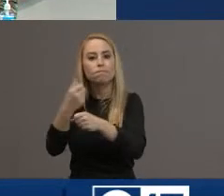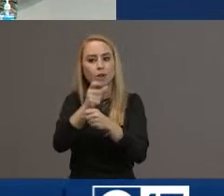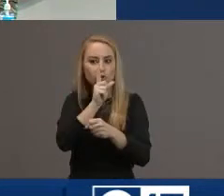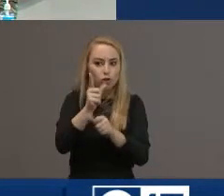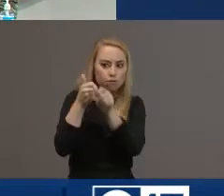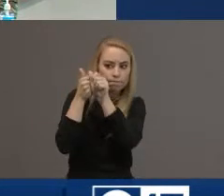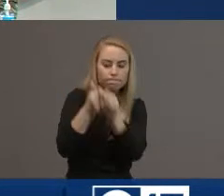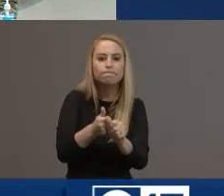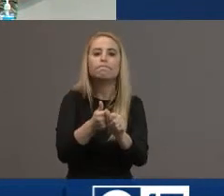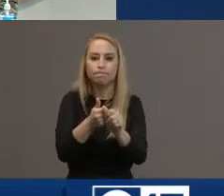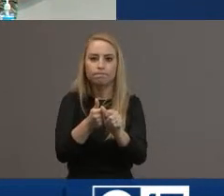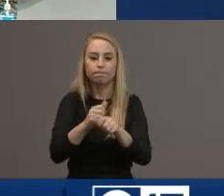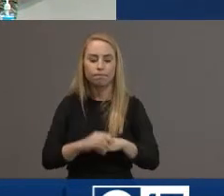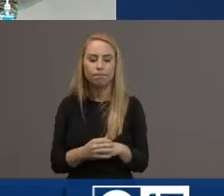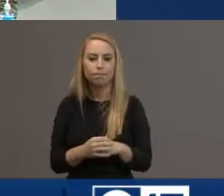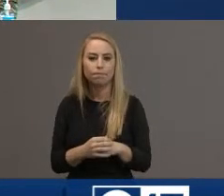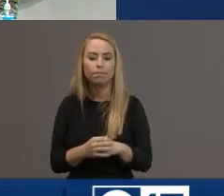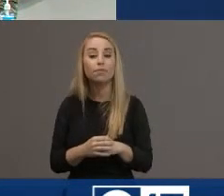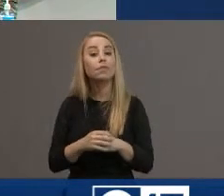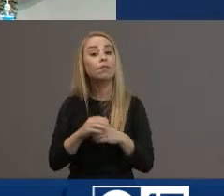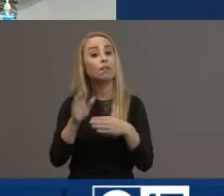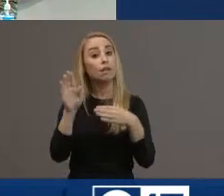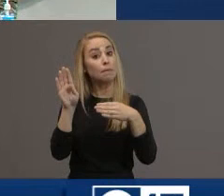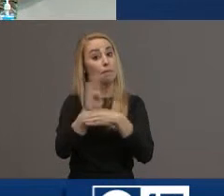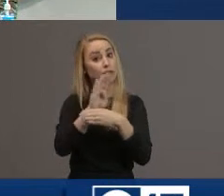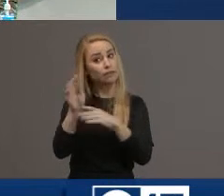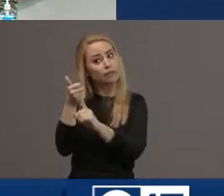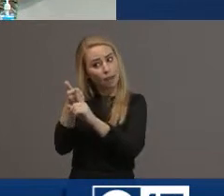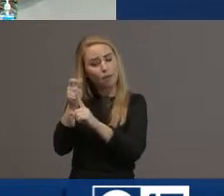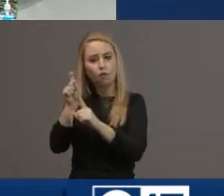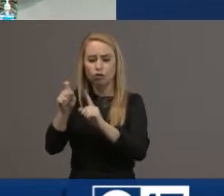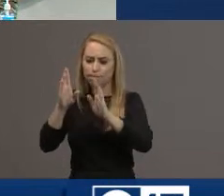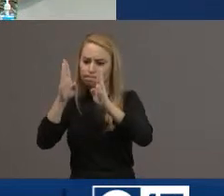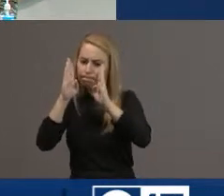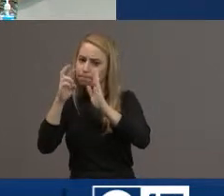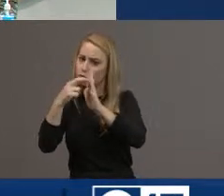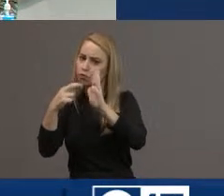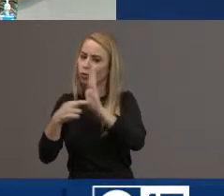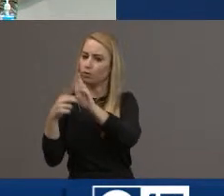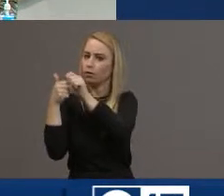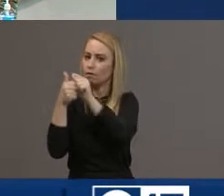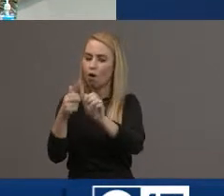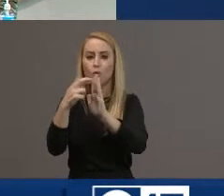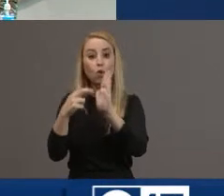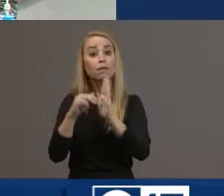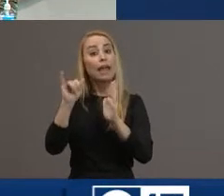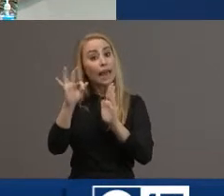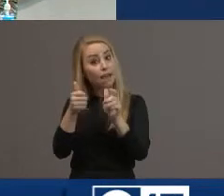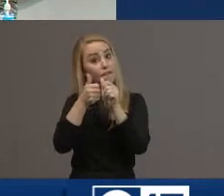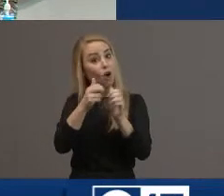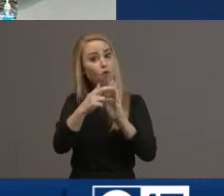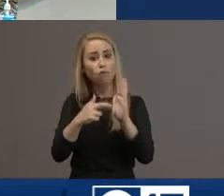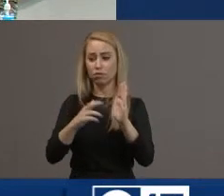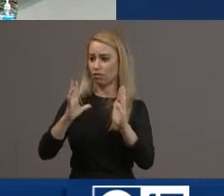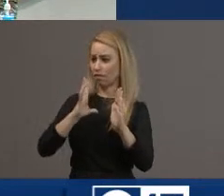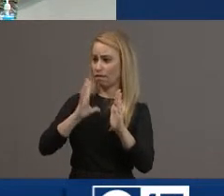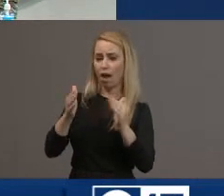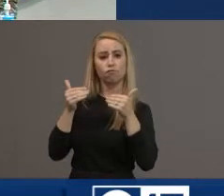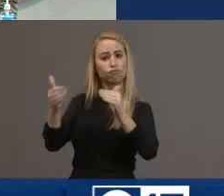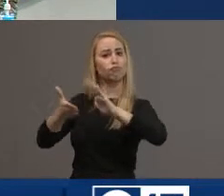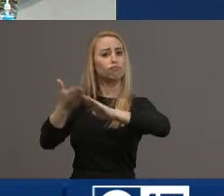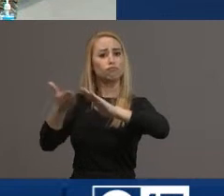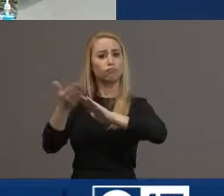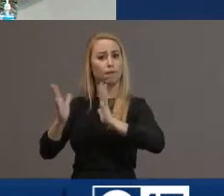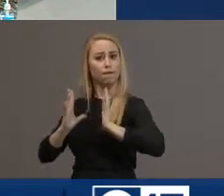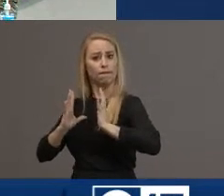Businesses can enforce these themselves and continue to operate without interruption. If they choose